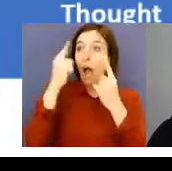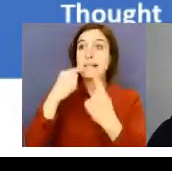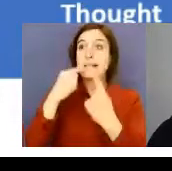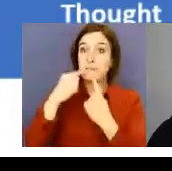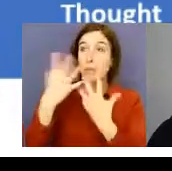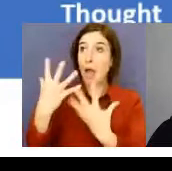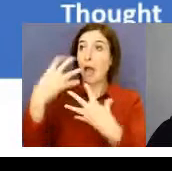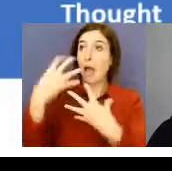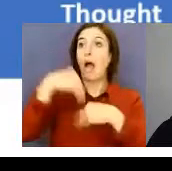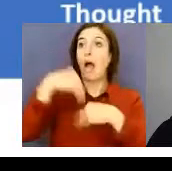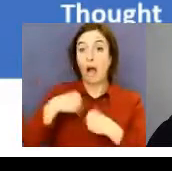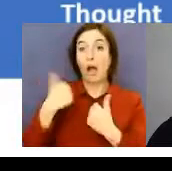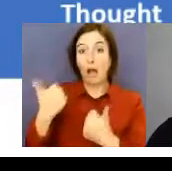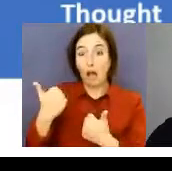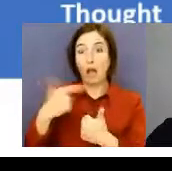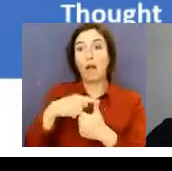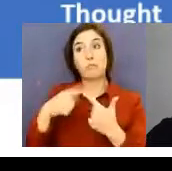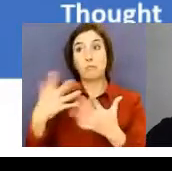of recall.